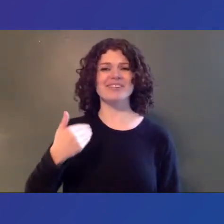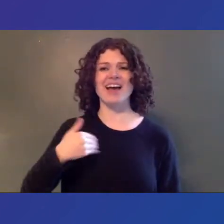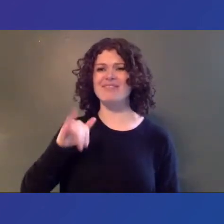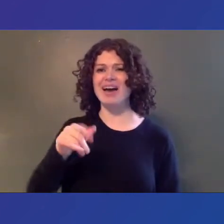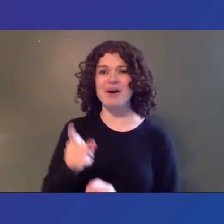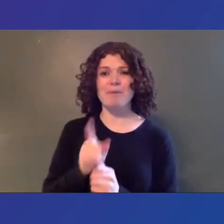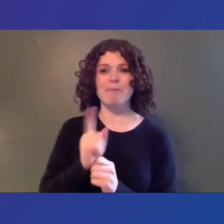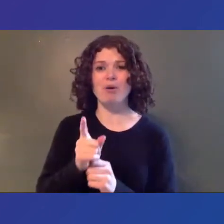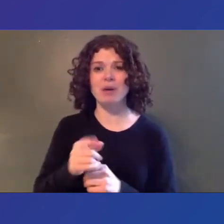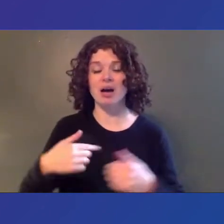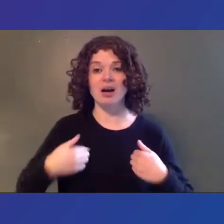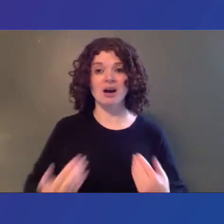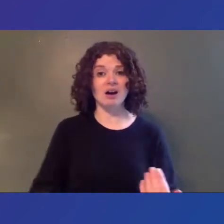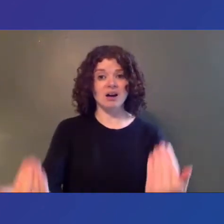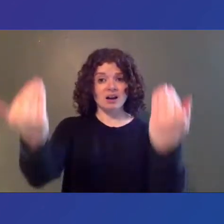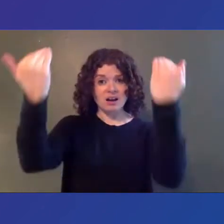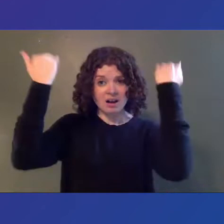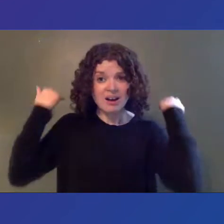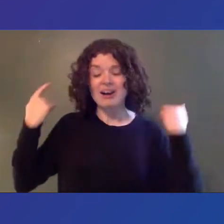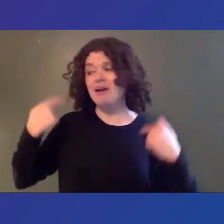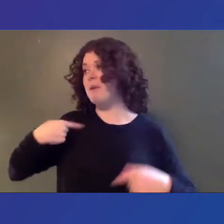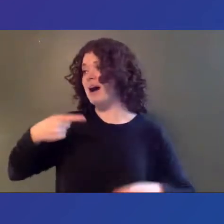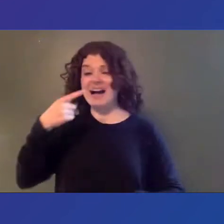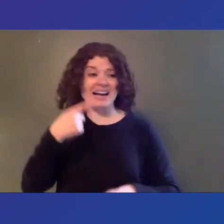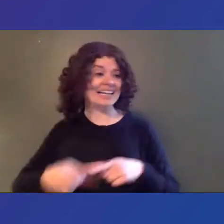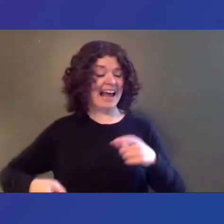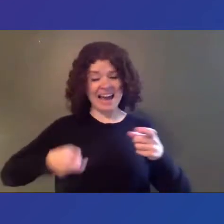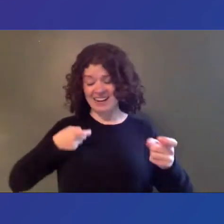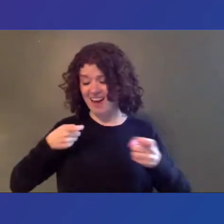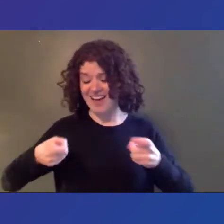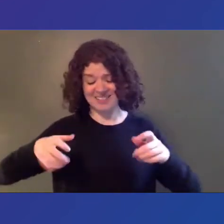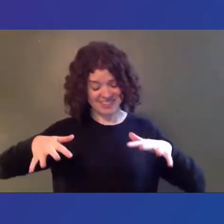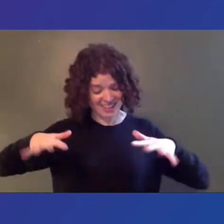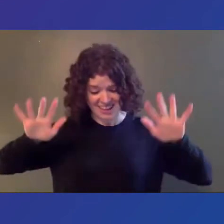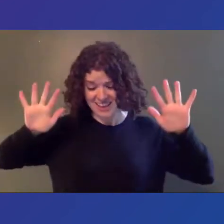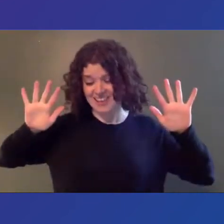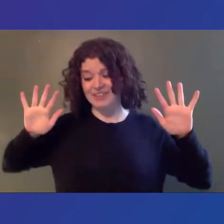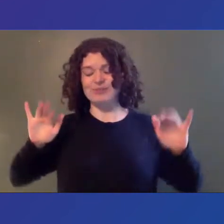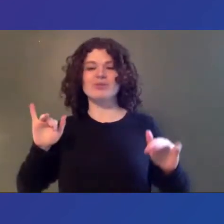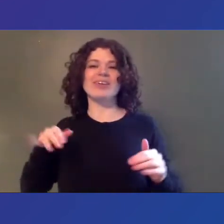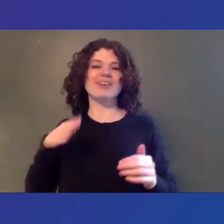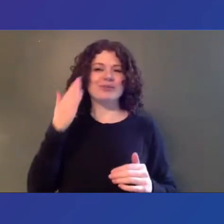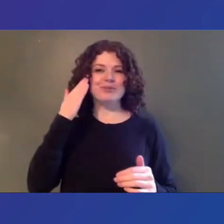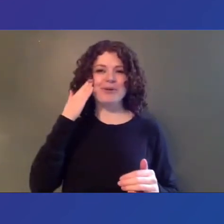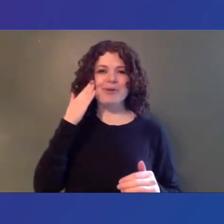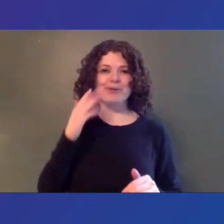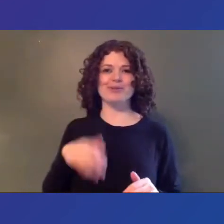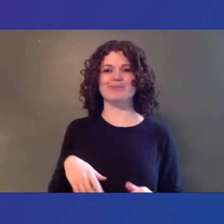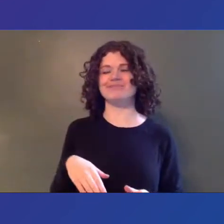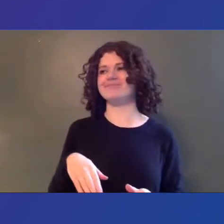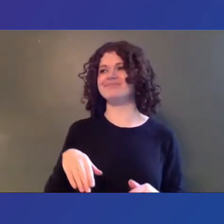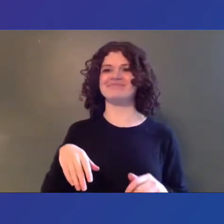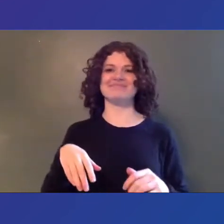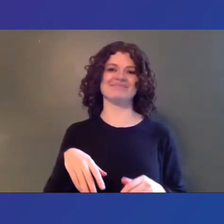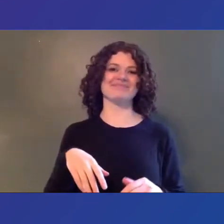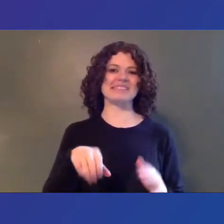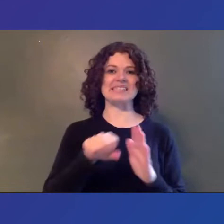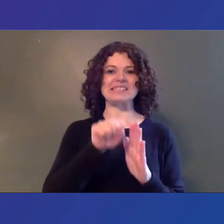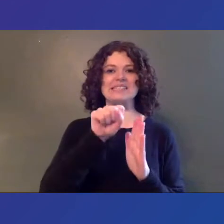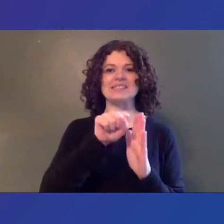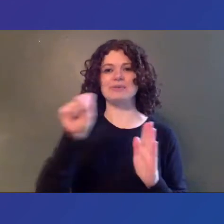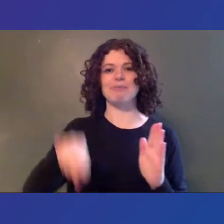It's like everything's happening at once, and especially around those exam times or,